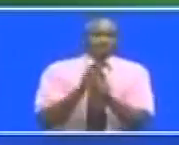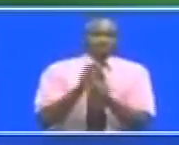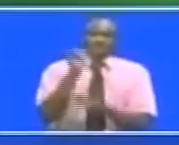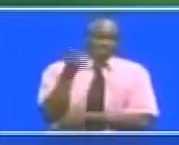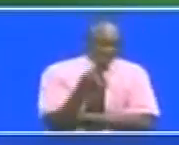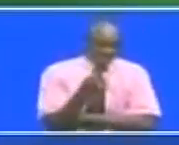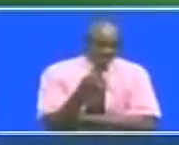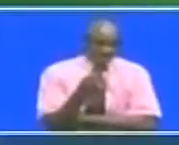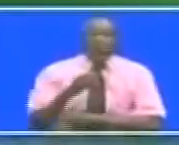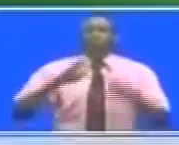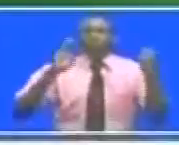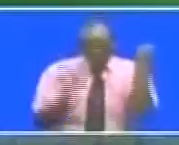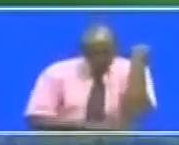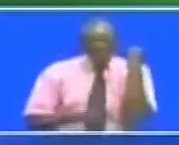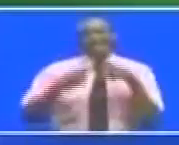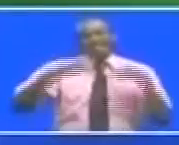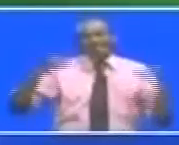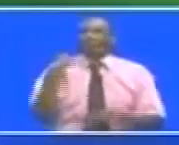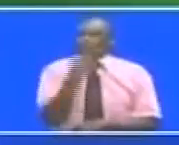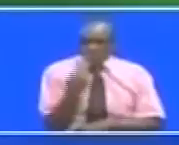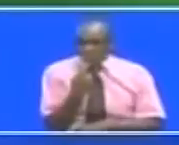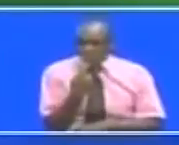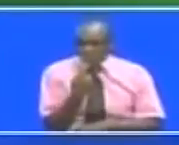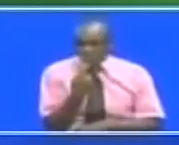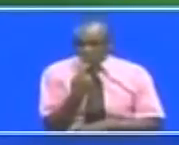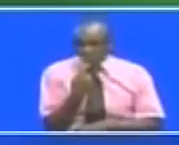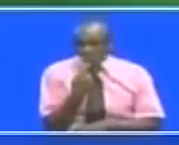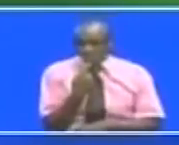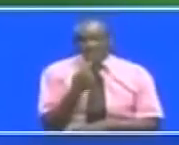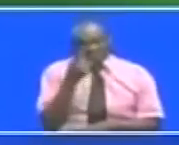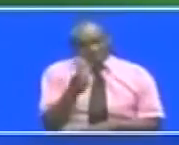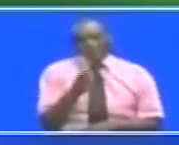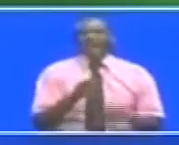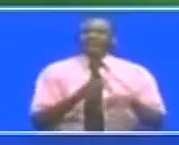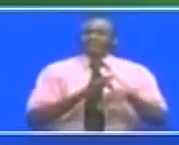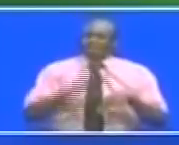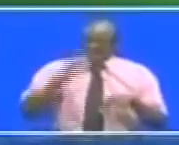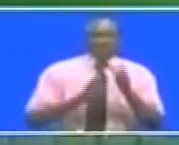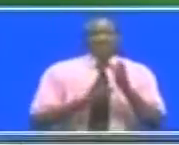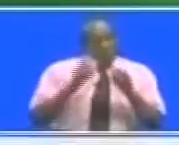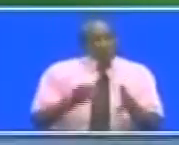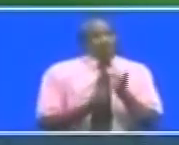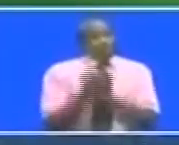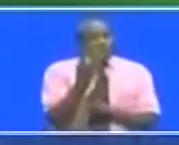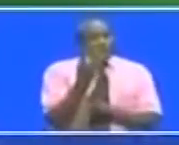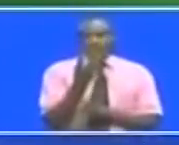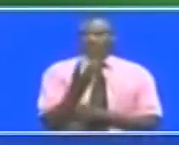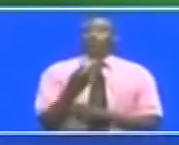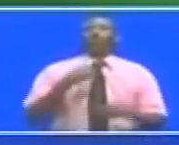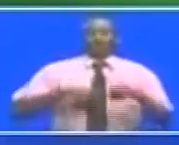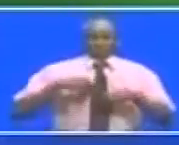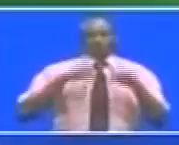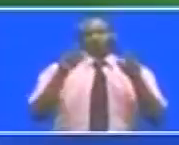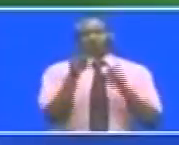The worst enemy as we have at the moment, and it is developing to bigger and bigger, is corruption.